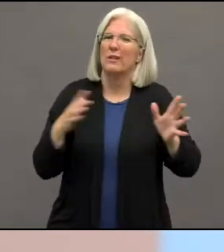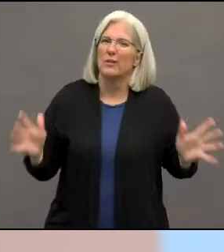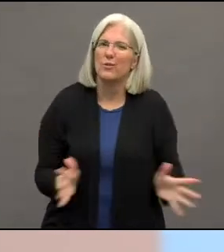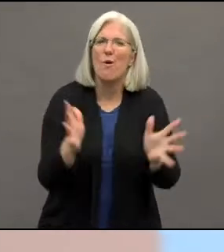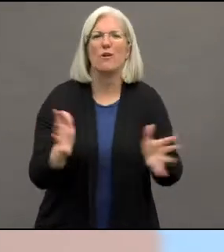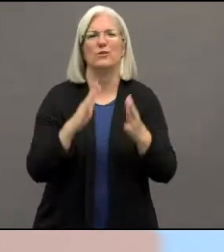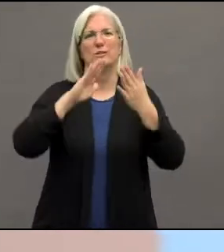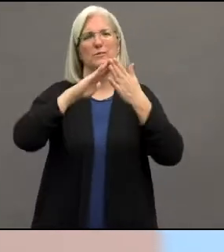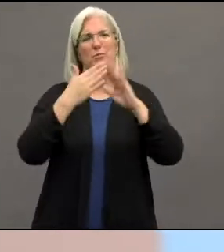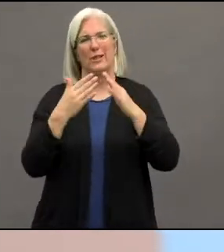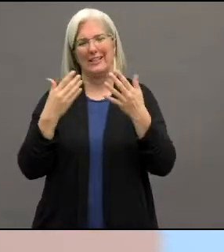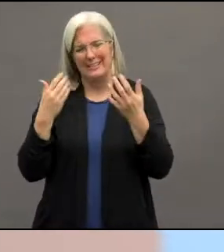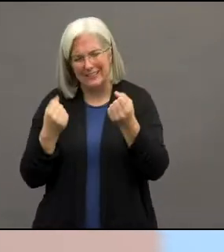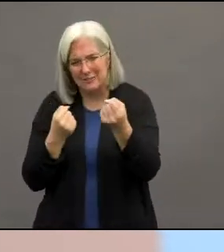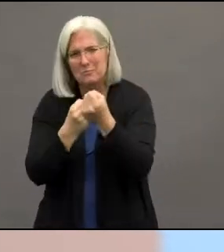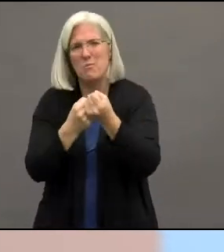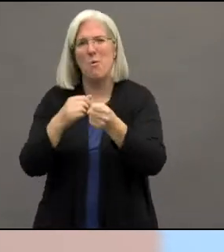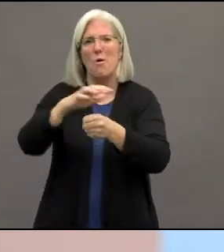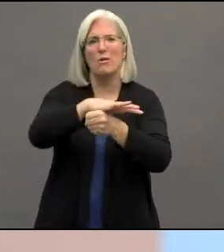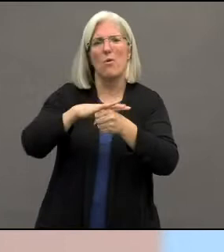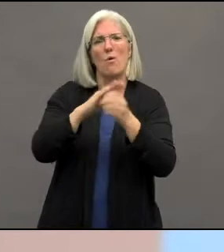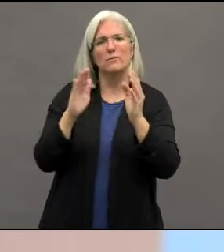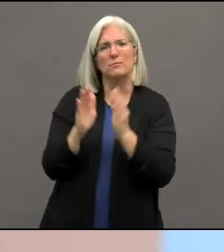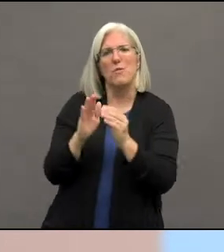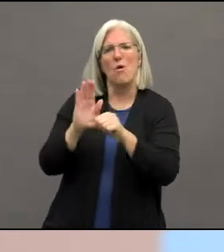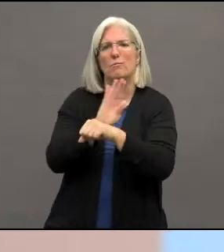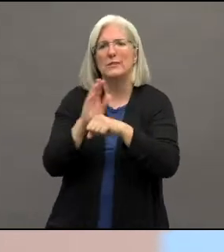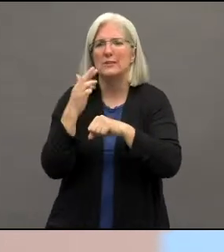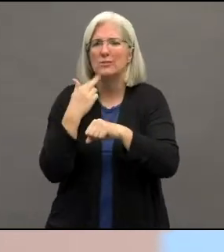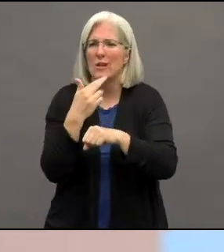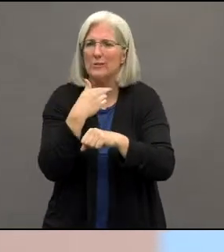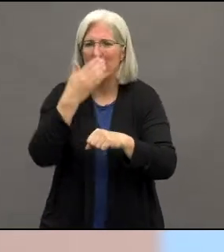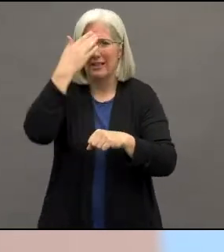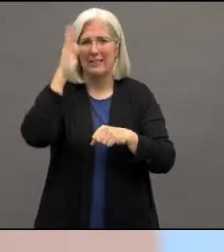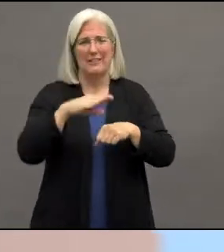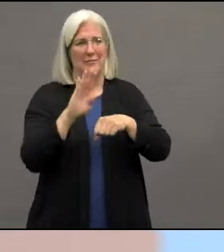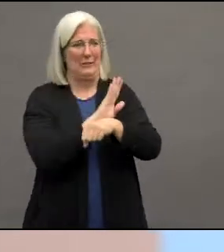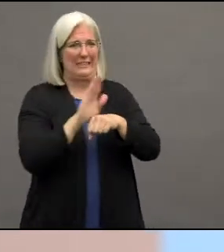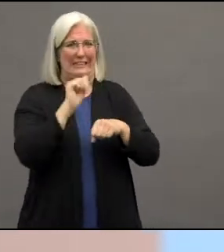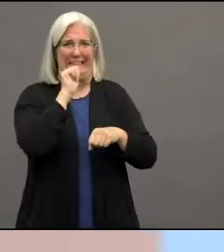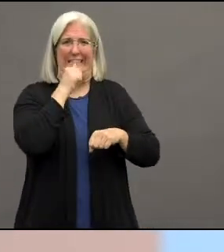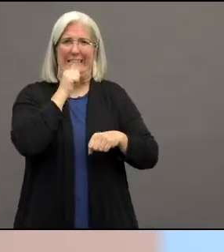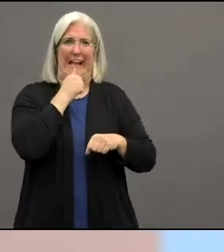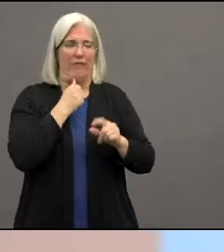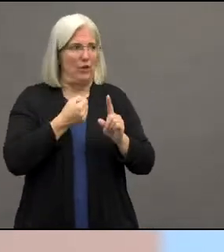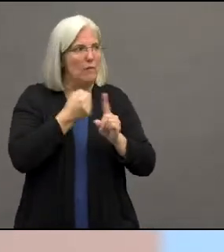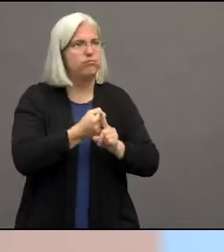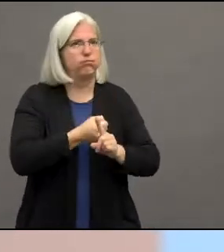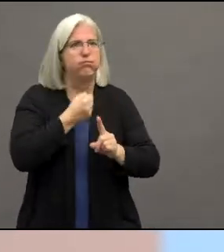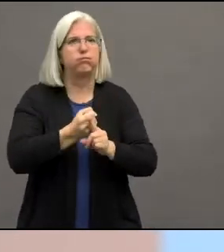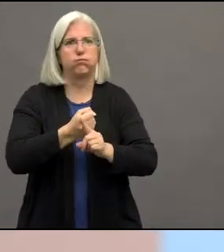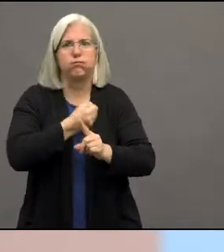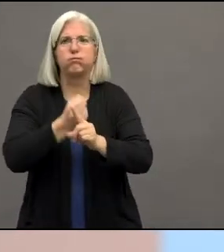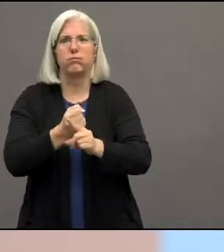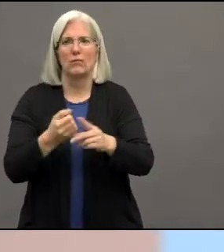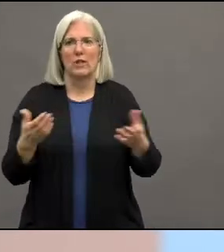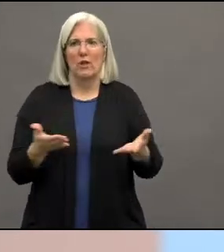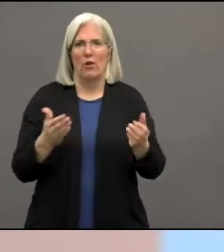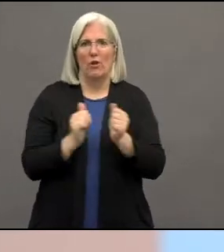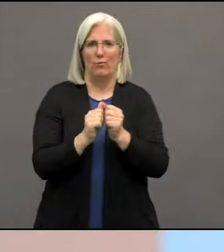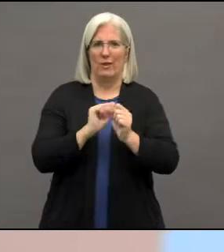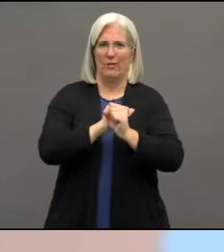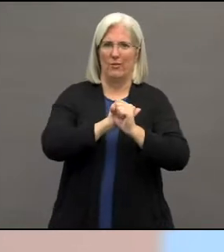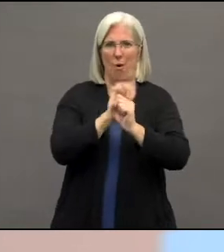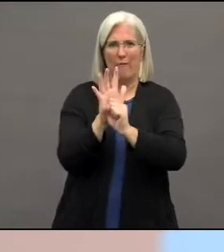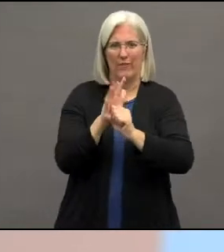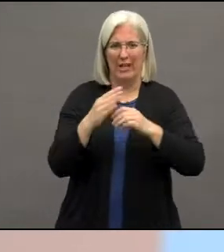We know that businesses are the groups that are most impacted at this point with the pandemic, and many of them are struggling to